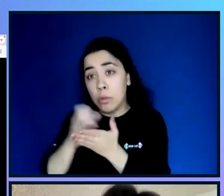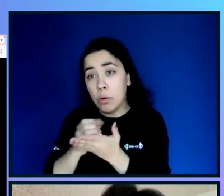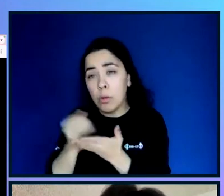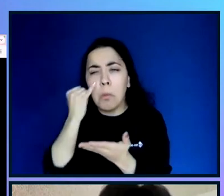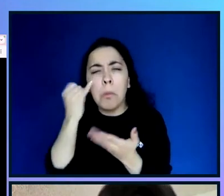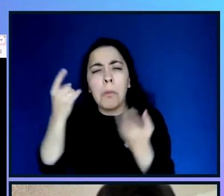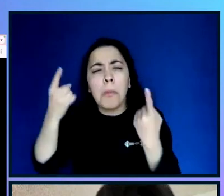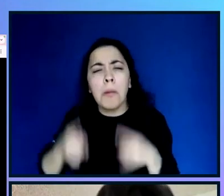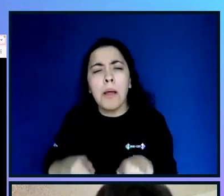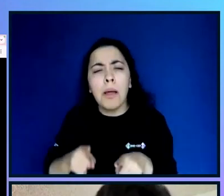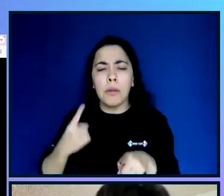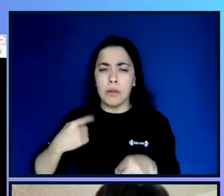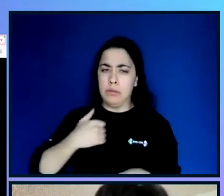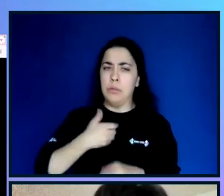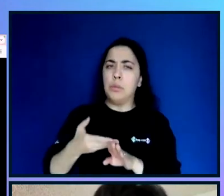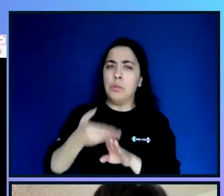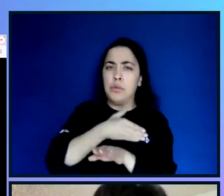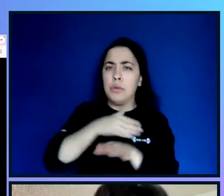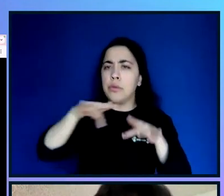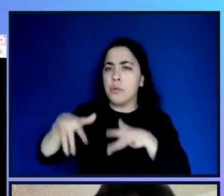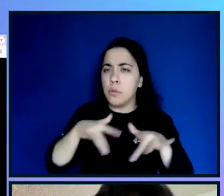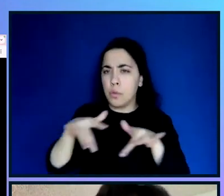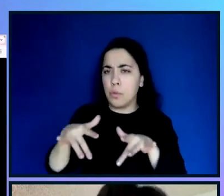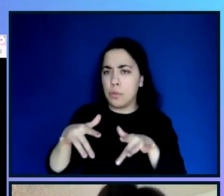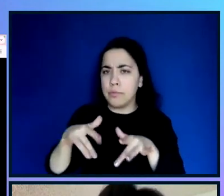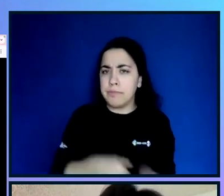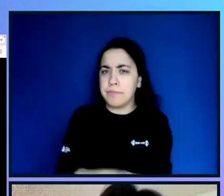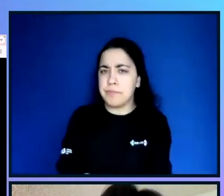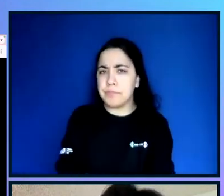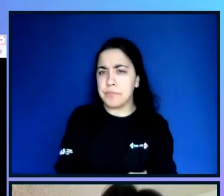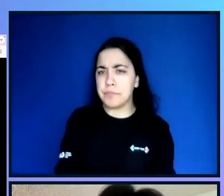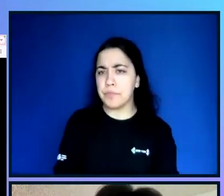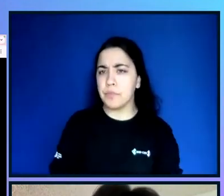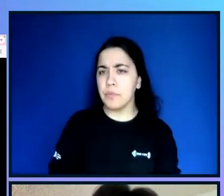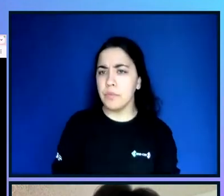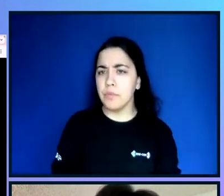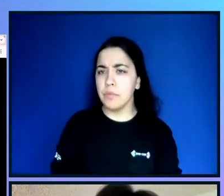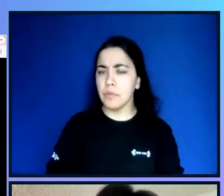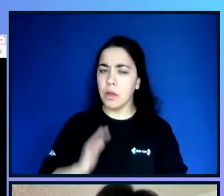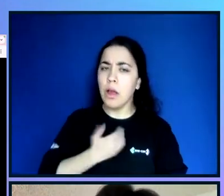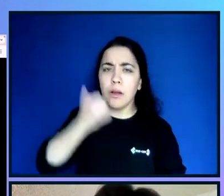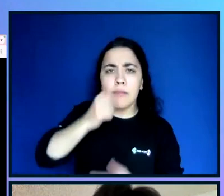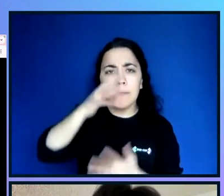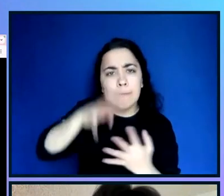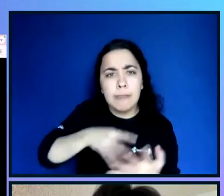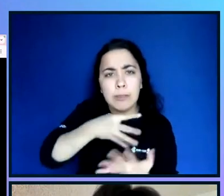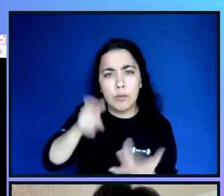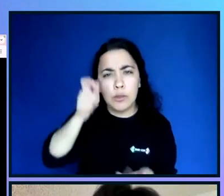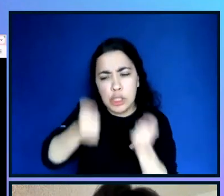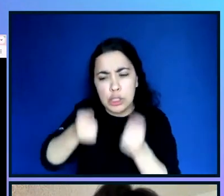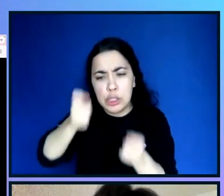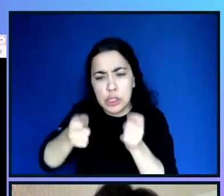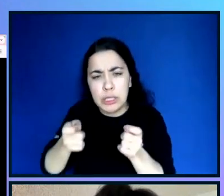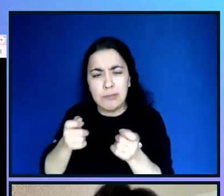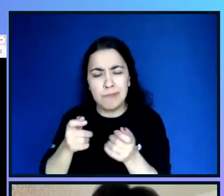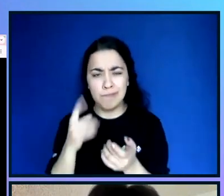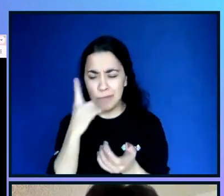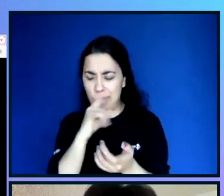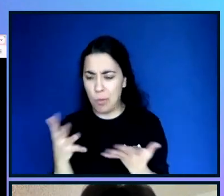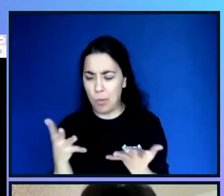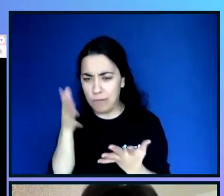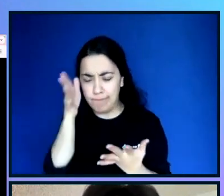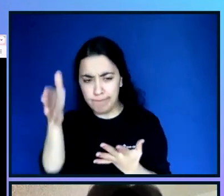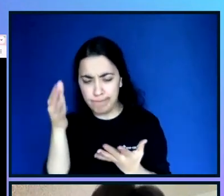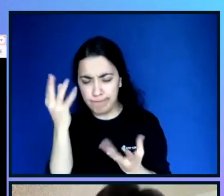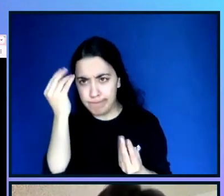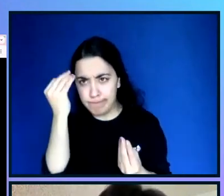if we used our own pre-recorded videos? And how would the content order change and our daily schedules change? And so we began